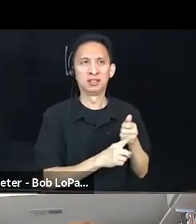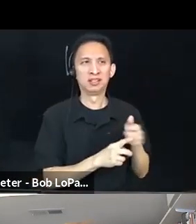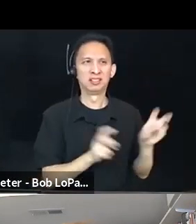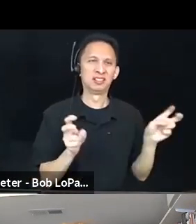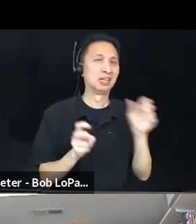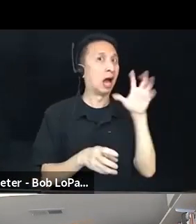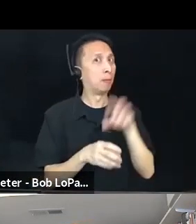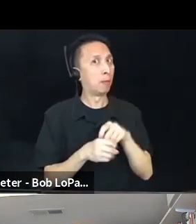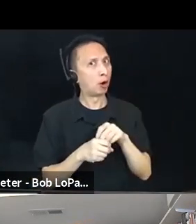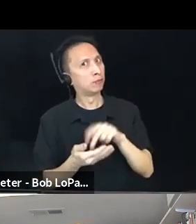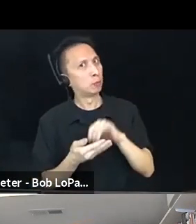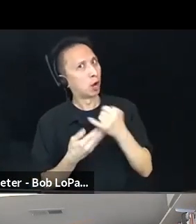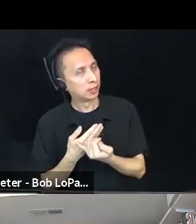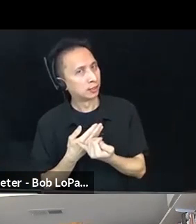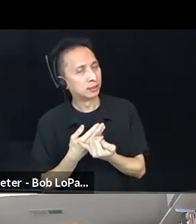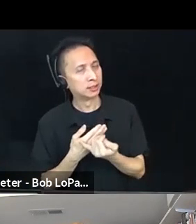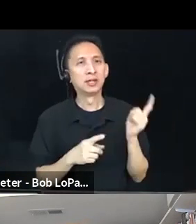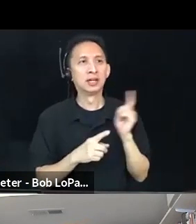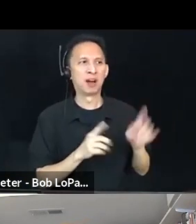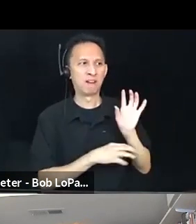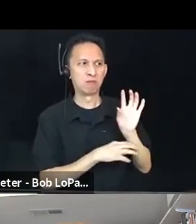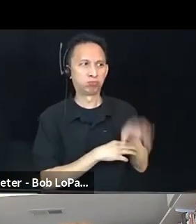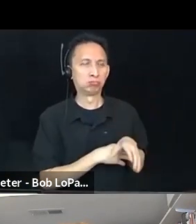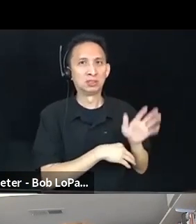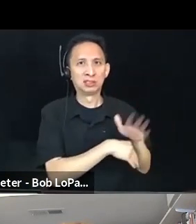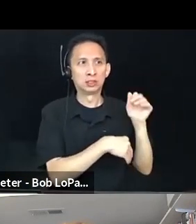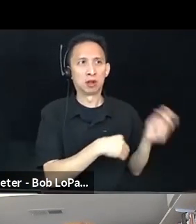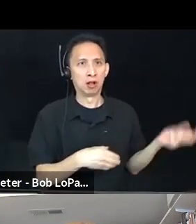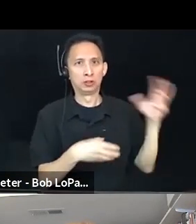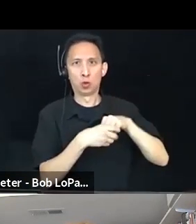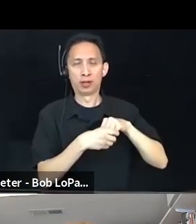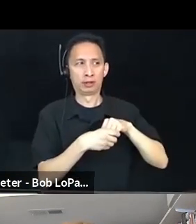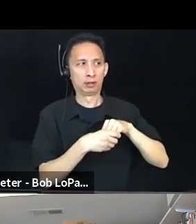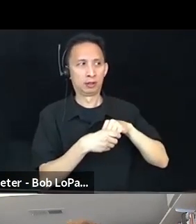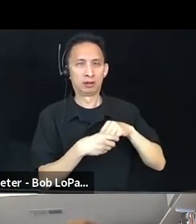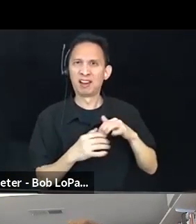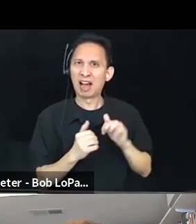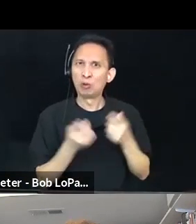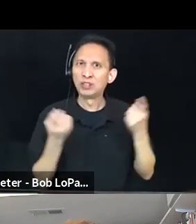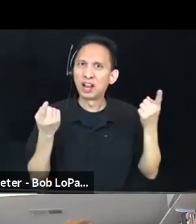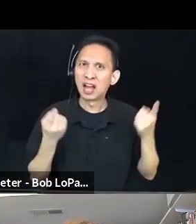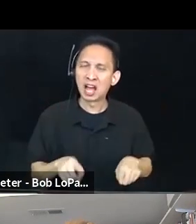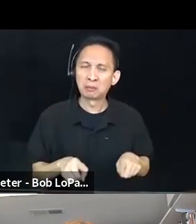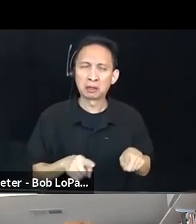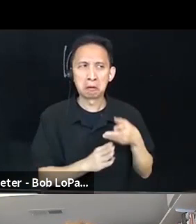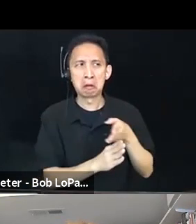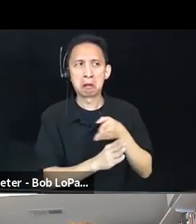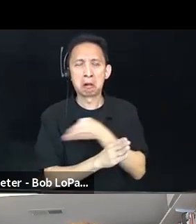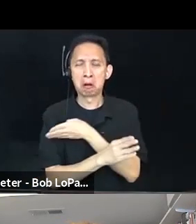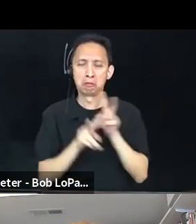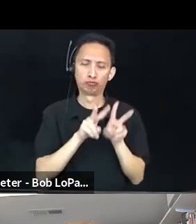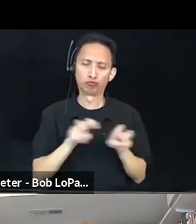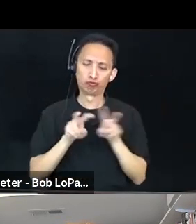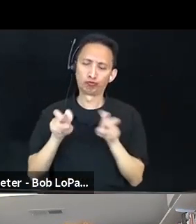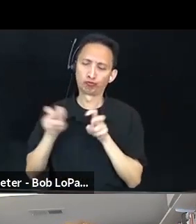Confederate project, but end up being called into it? And what are the mechanisms by which that happens? How does one come